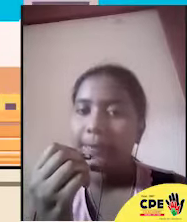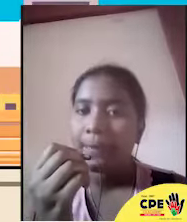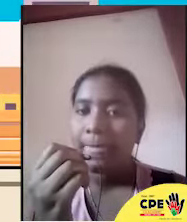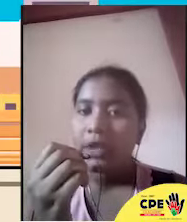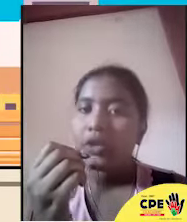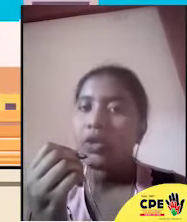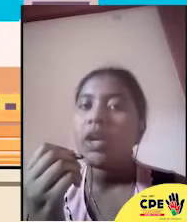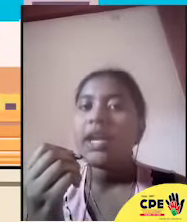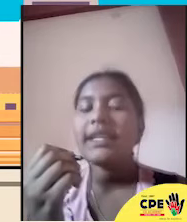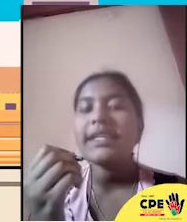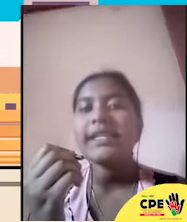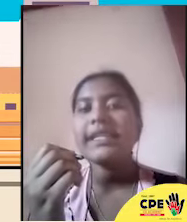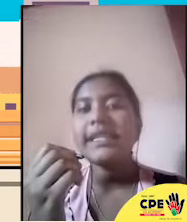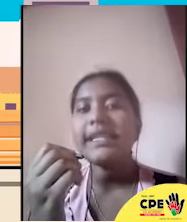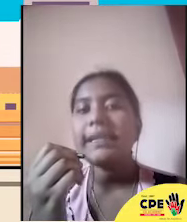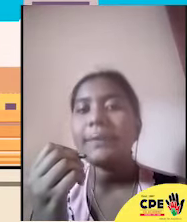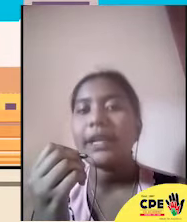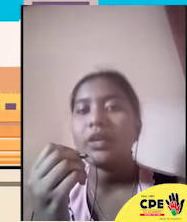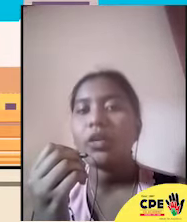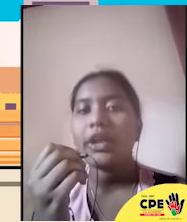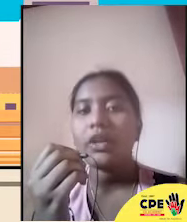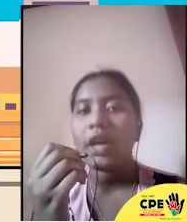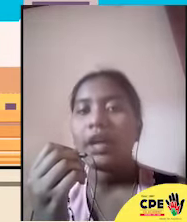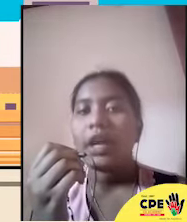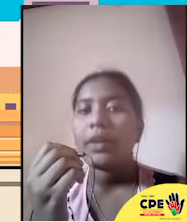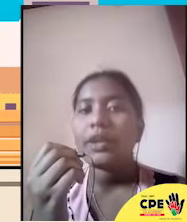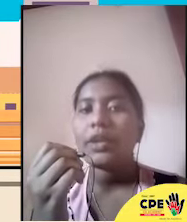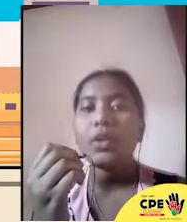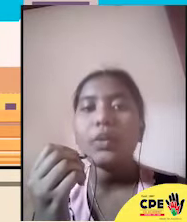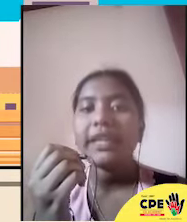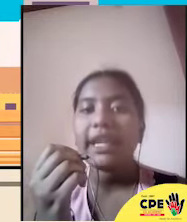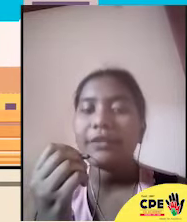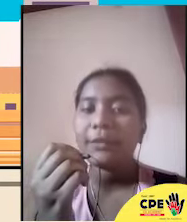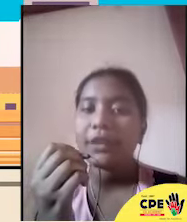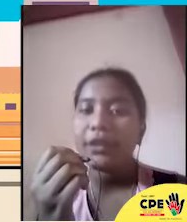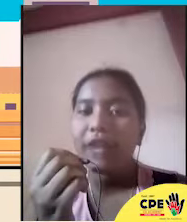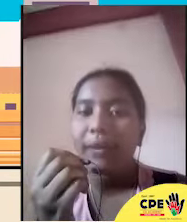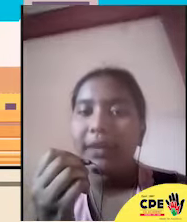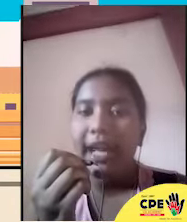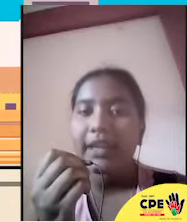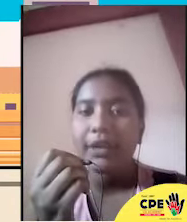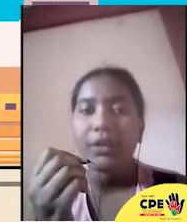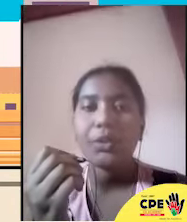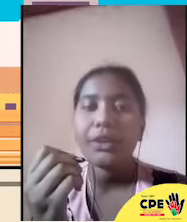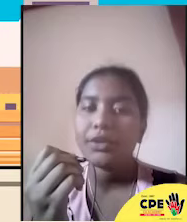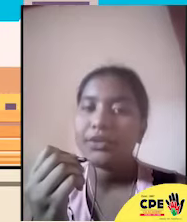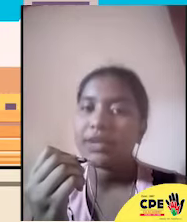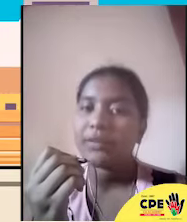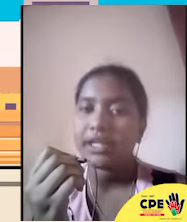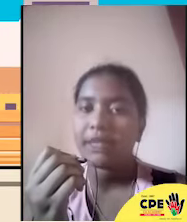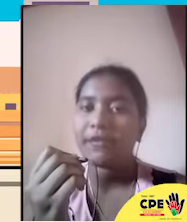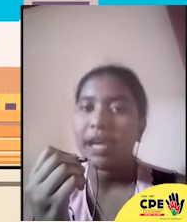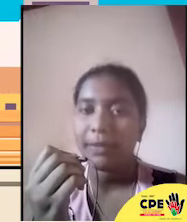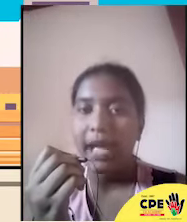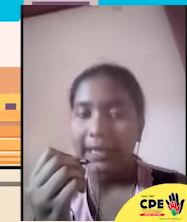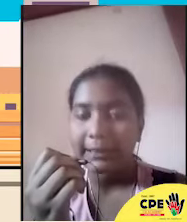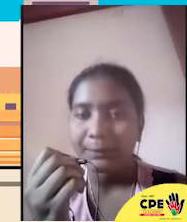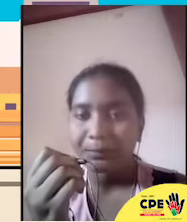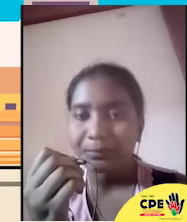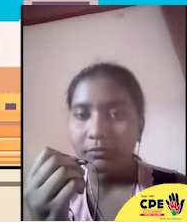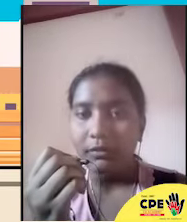bills. So there is a still debate going on whether who will gain from the new Farmer Act and who will lose from this Farm